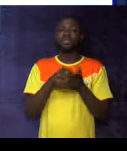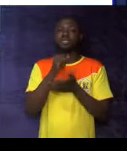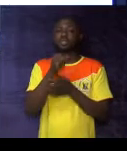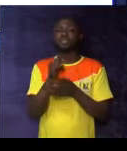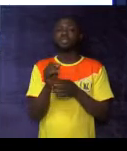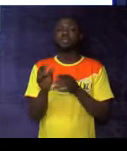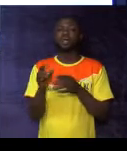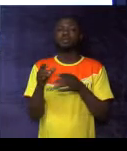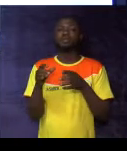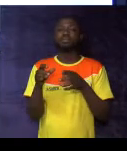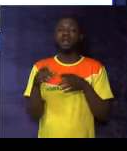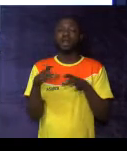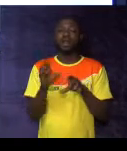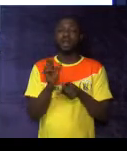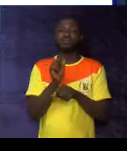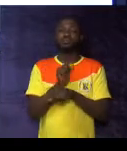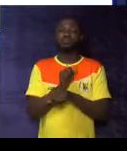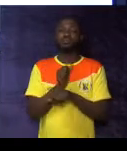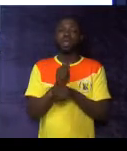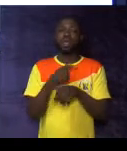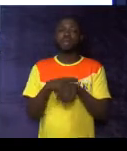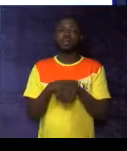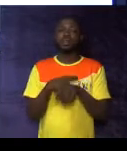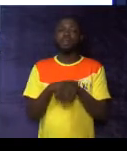Now it's activity time.